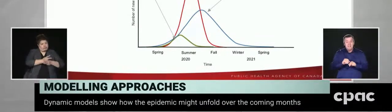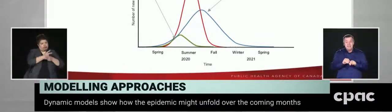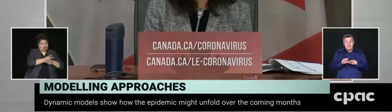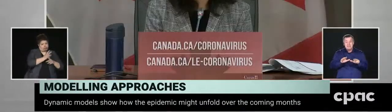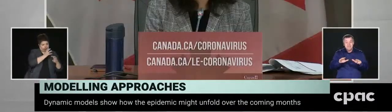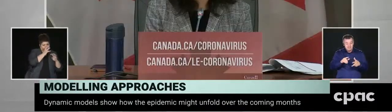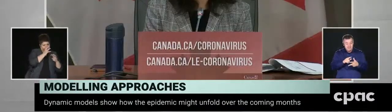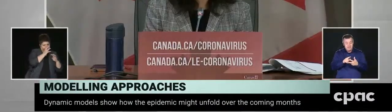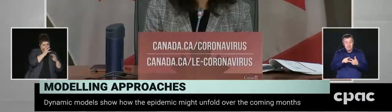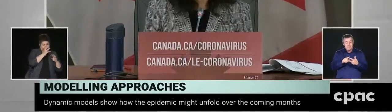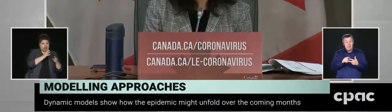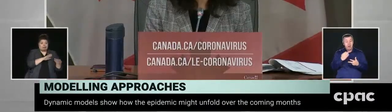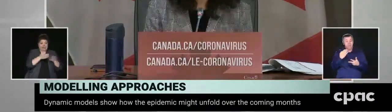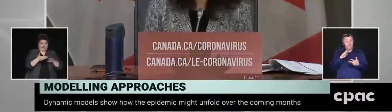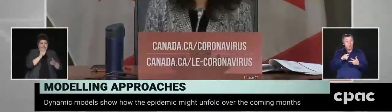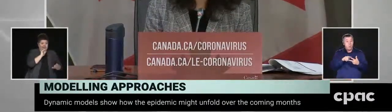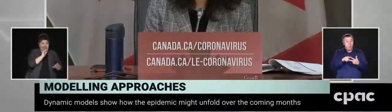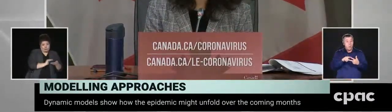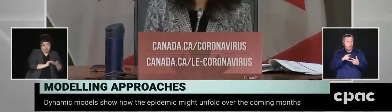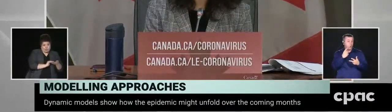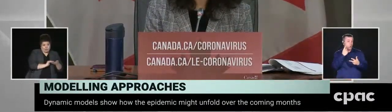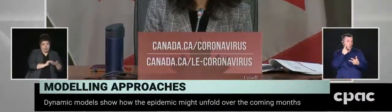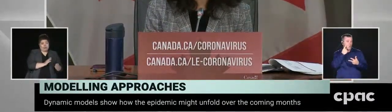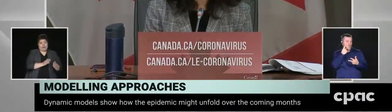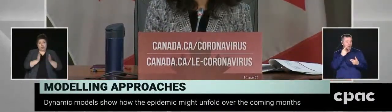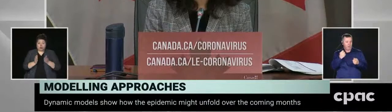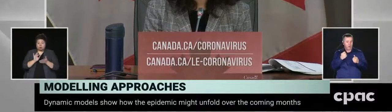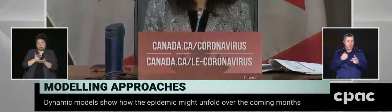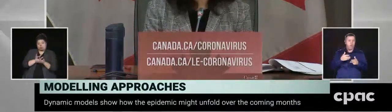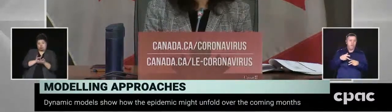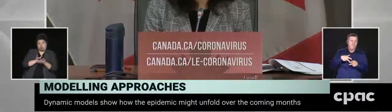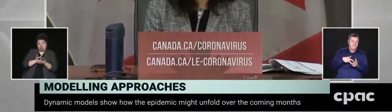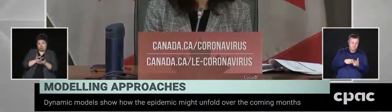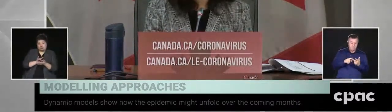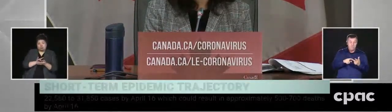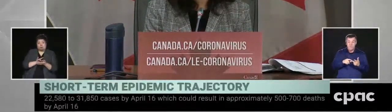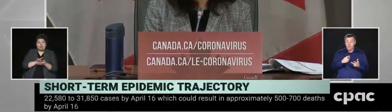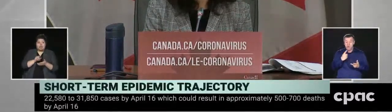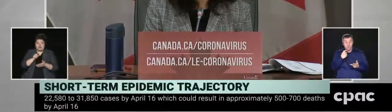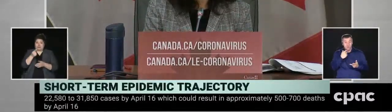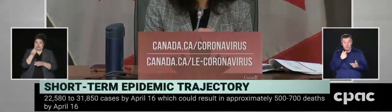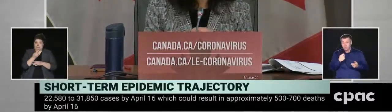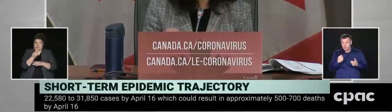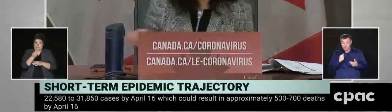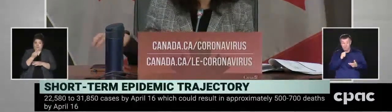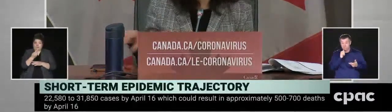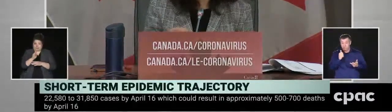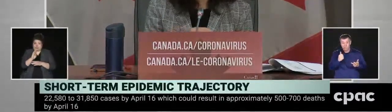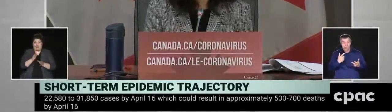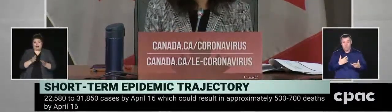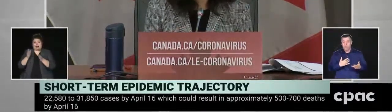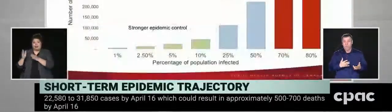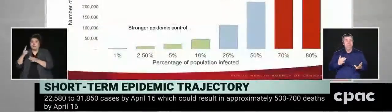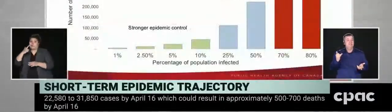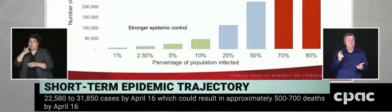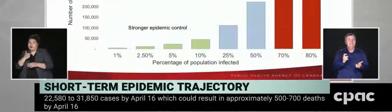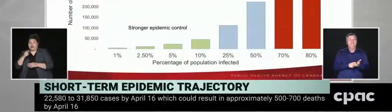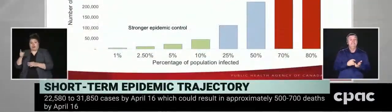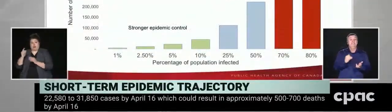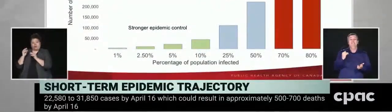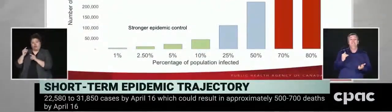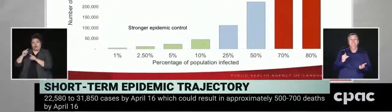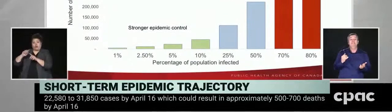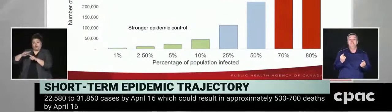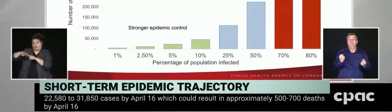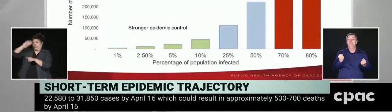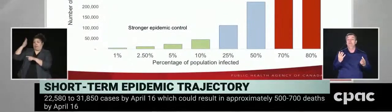weaker controls, and the red bars show what happens when you have no control. And at the x-axis, you have the percentage